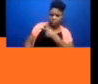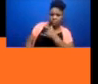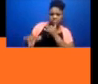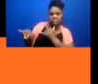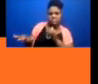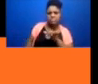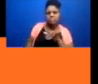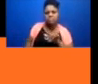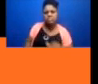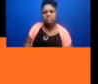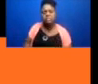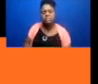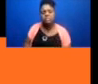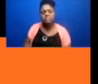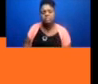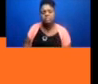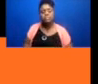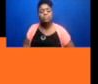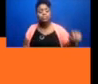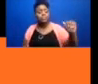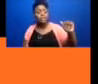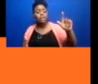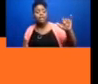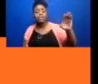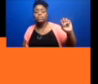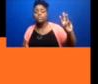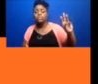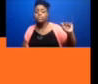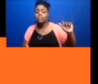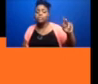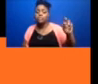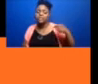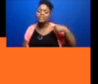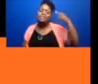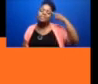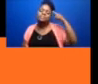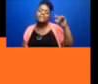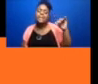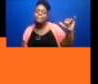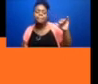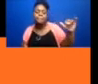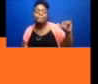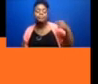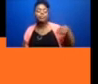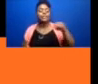Like Alice Walker, I think we are all just degrees of separation from one another.